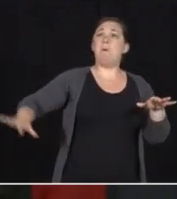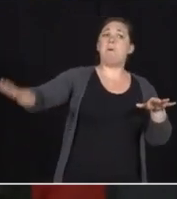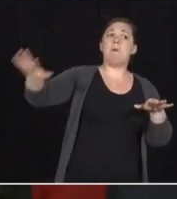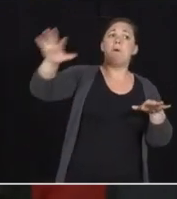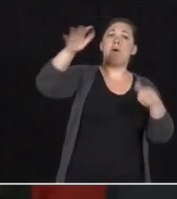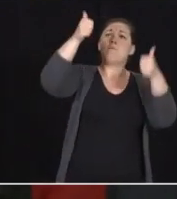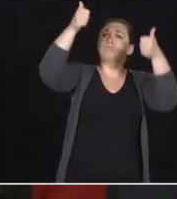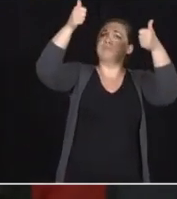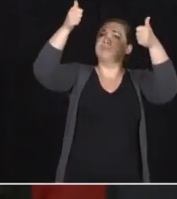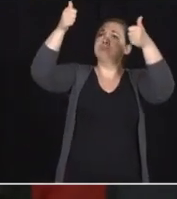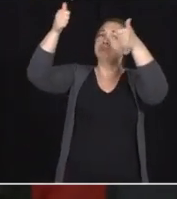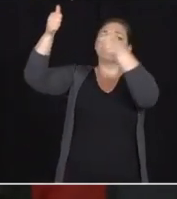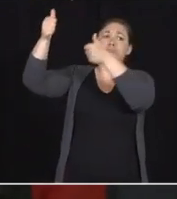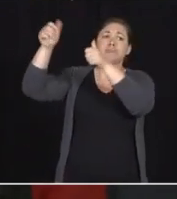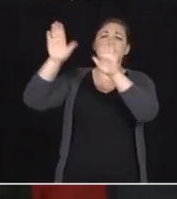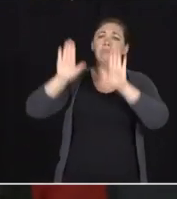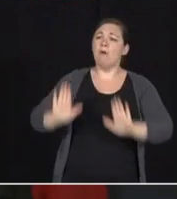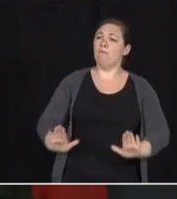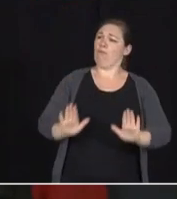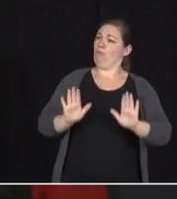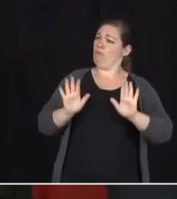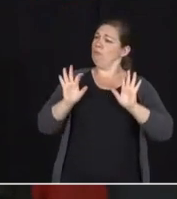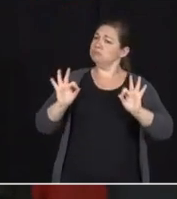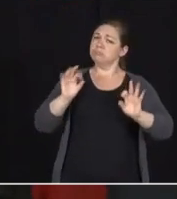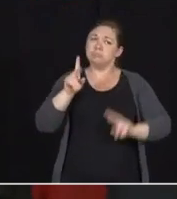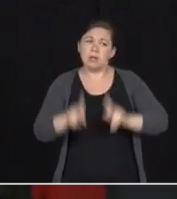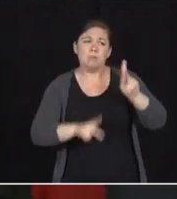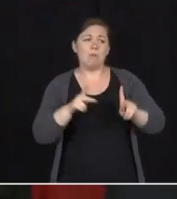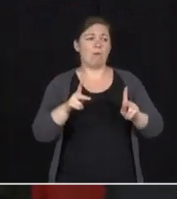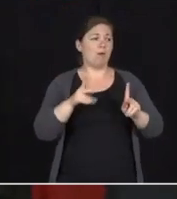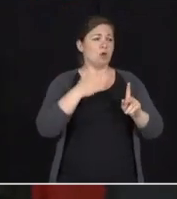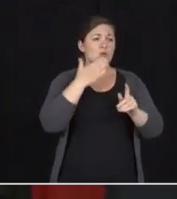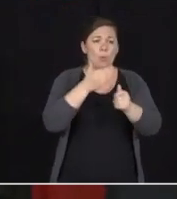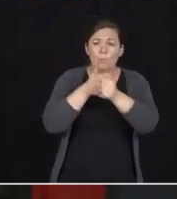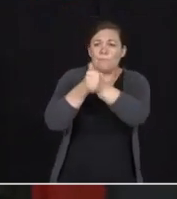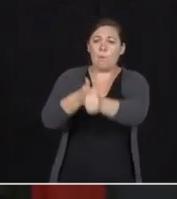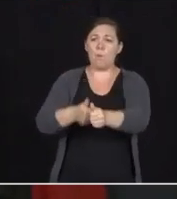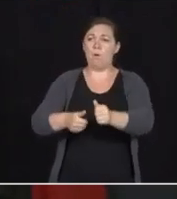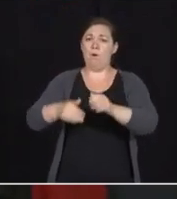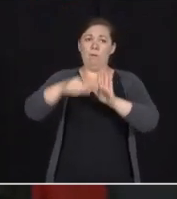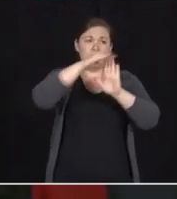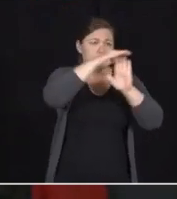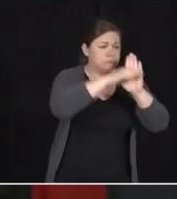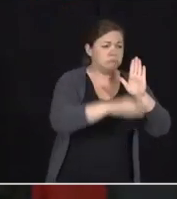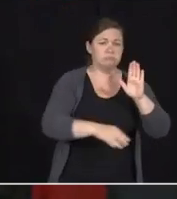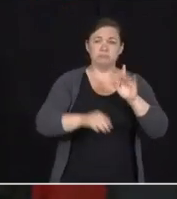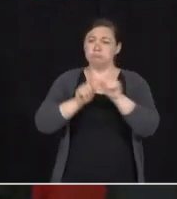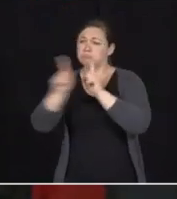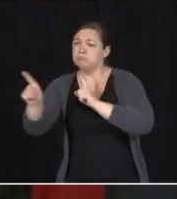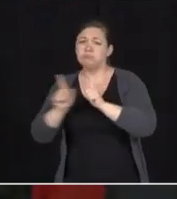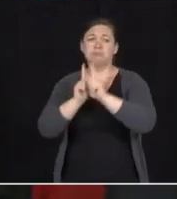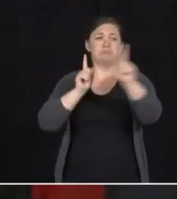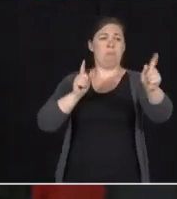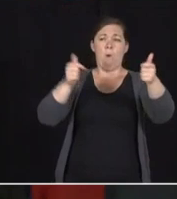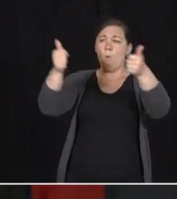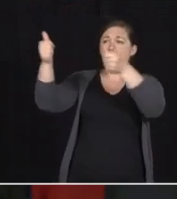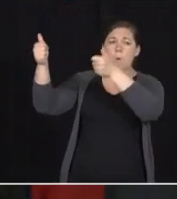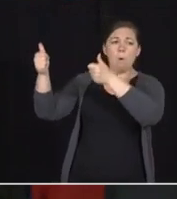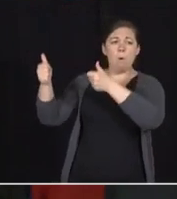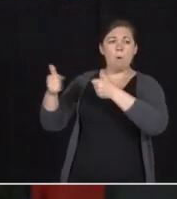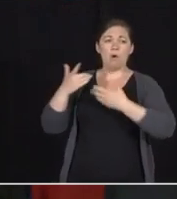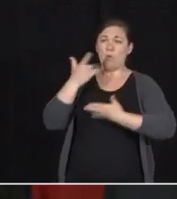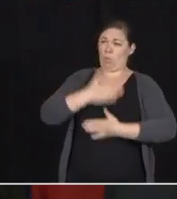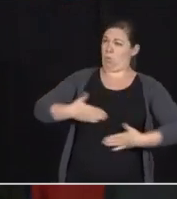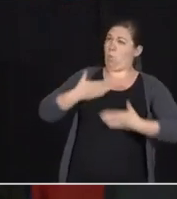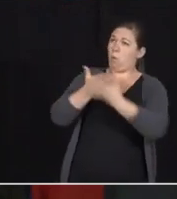incredible, absolutely incredible. They're doing great, and I just appreciate everything they've been doing. Next